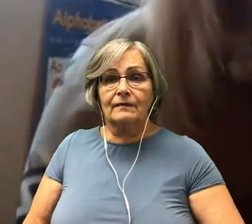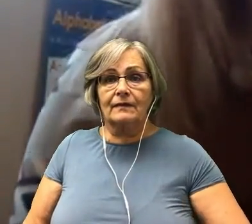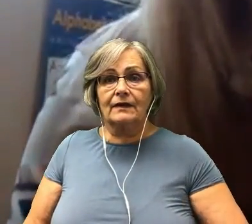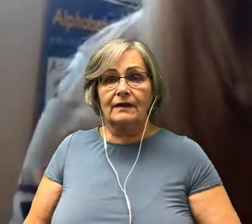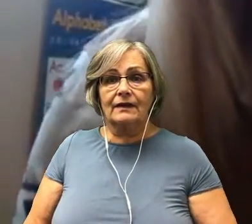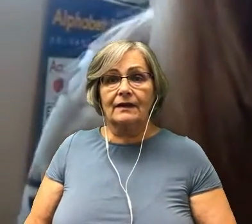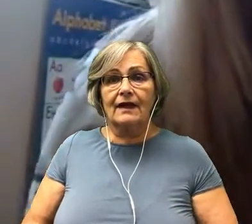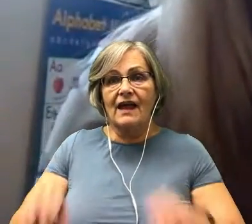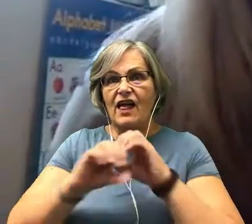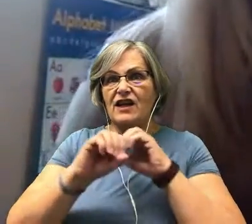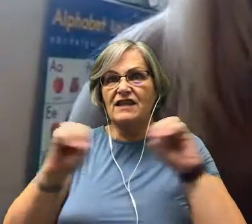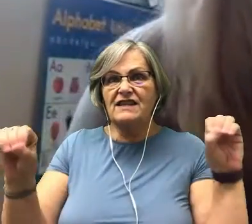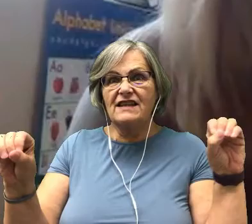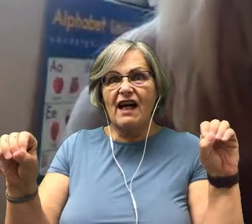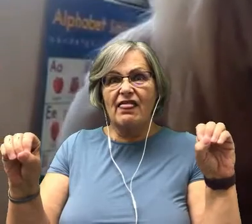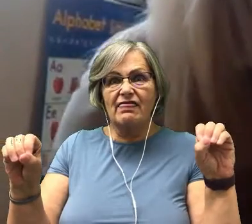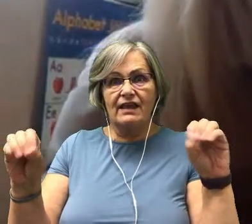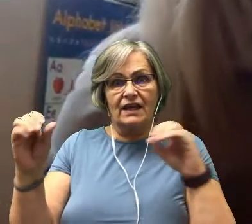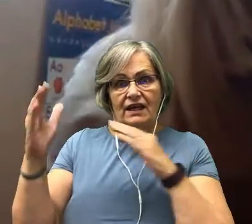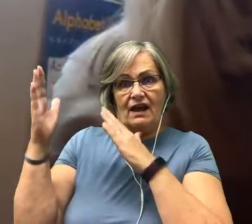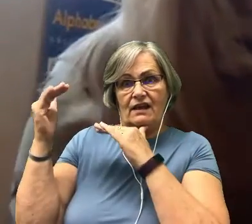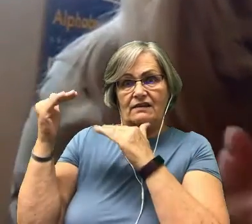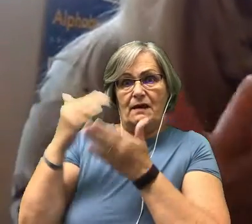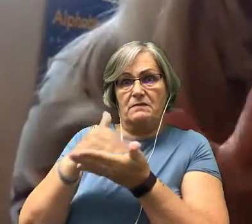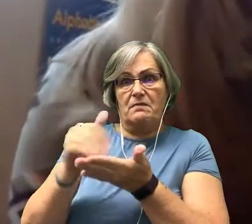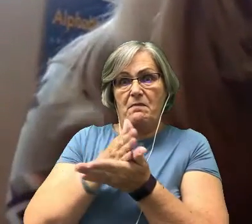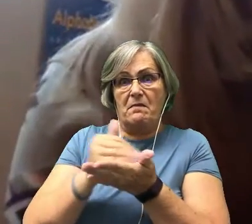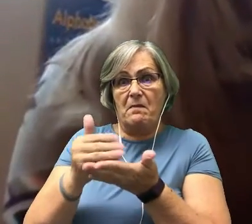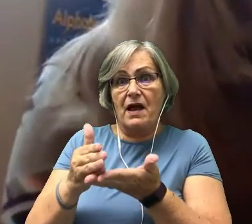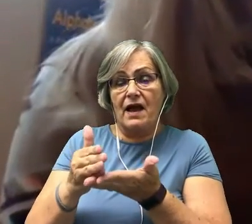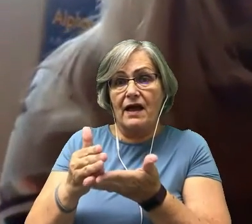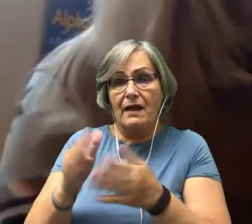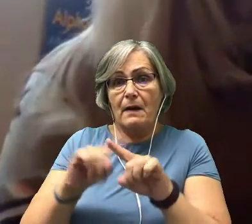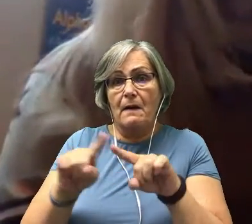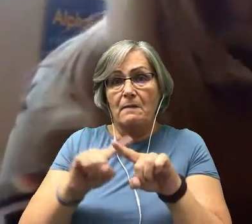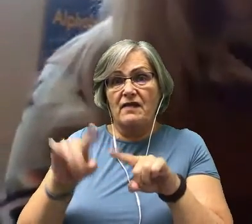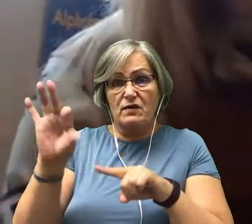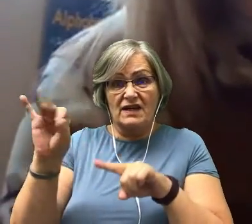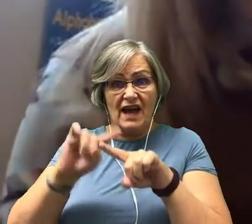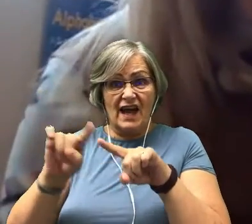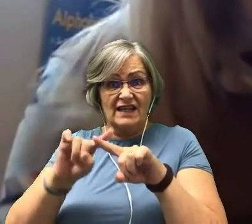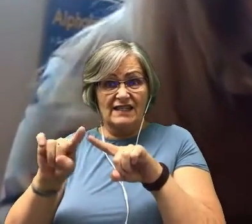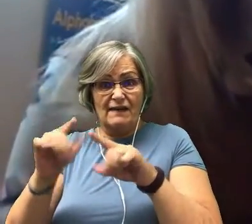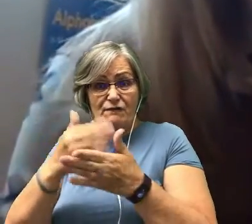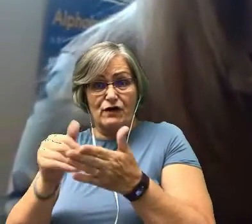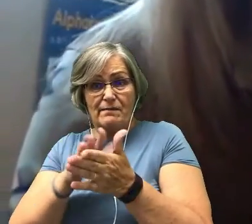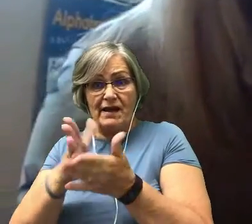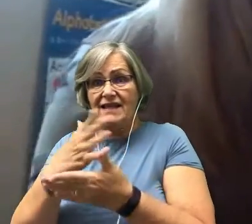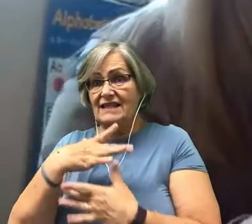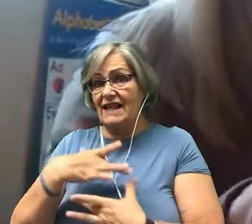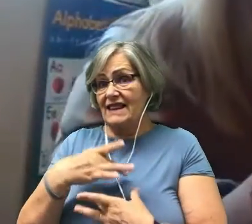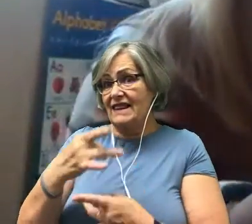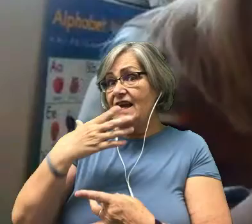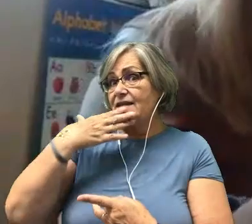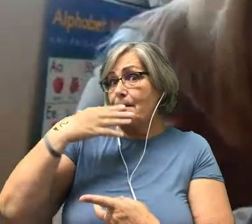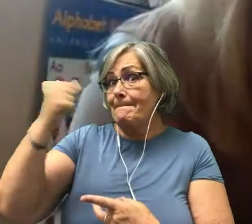There was nothing but pie. But there were all 9 kinds of pie that Harold liked best.